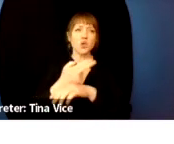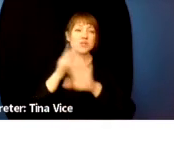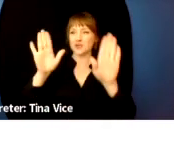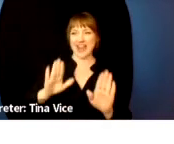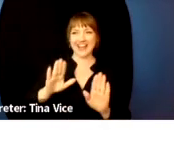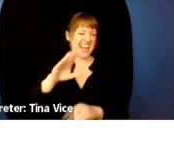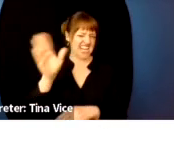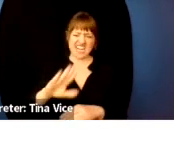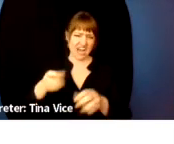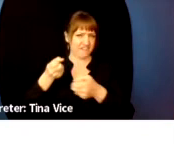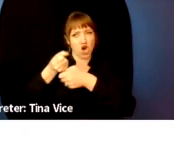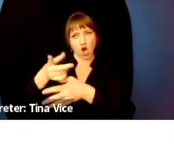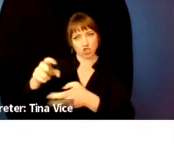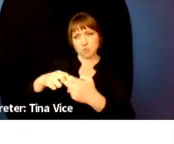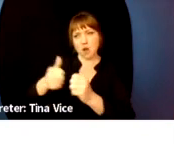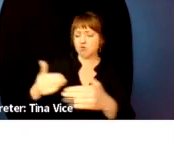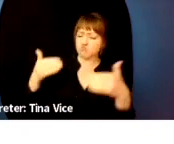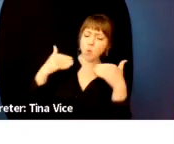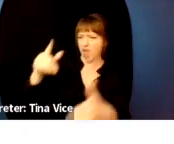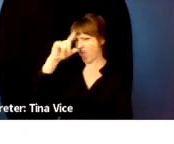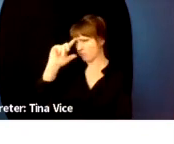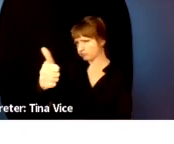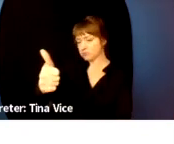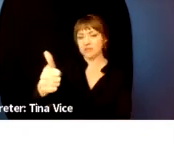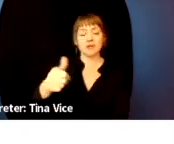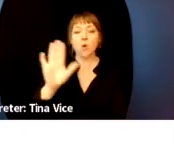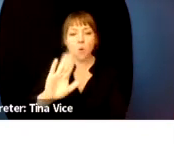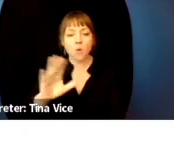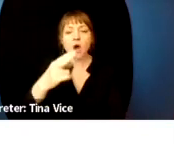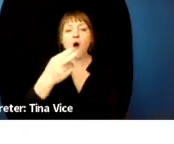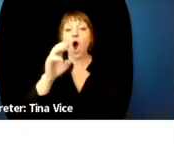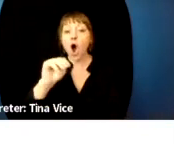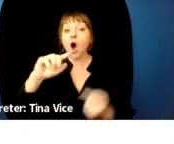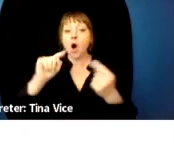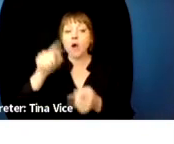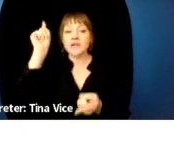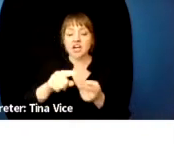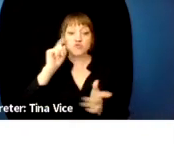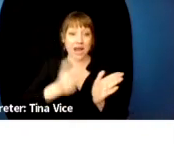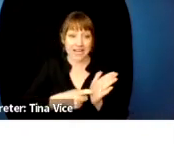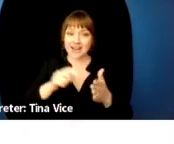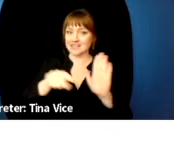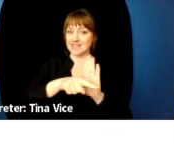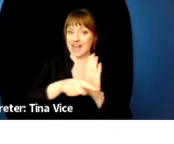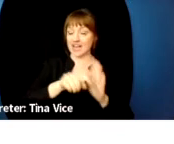problem, do what you like. Harm reduction recognizes that there are negative consequences, but it moves us into